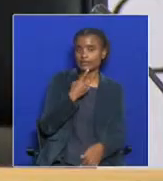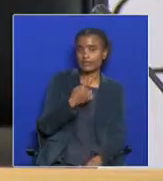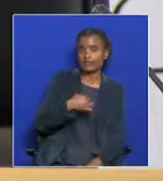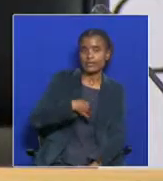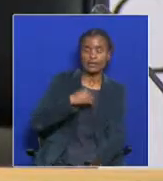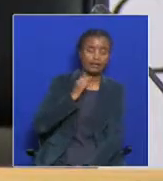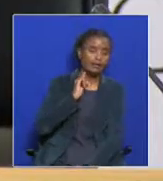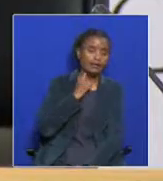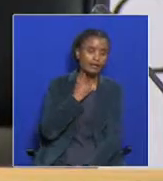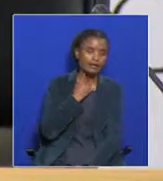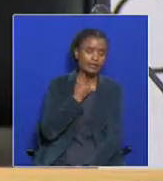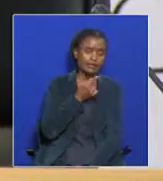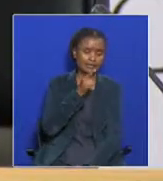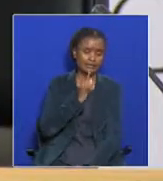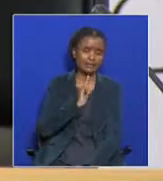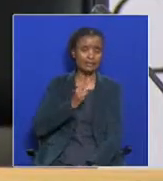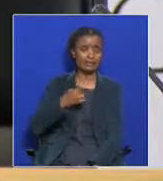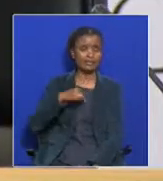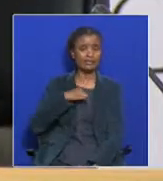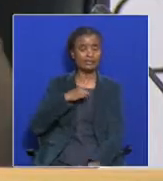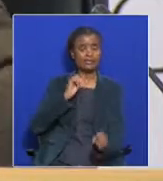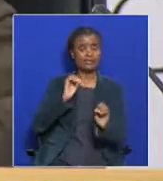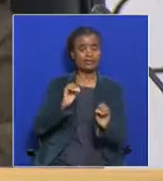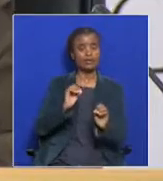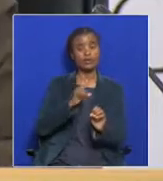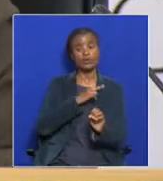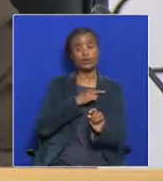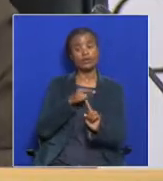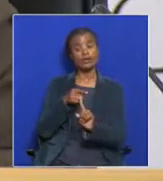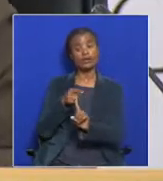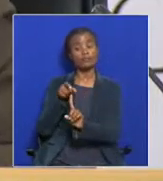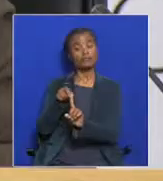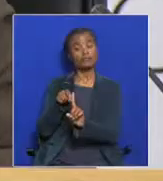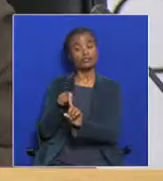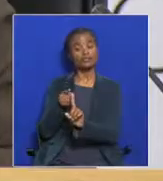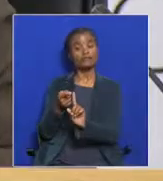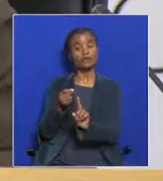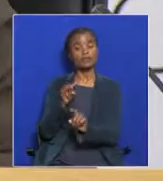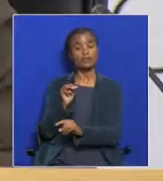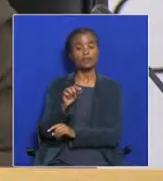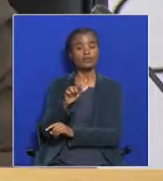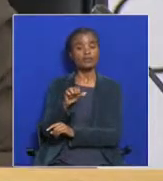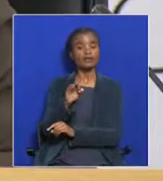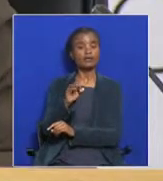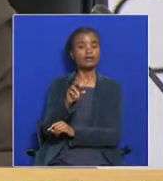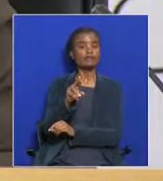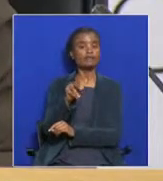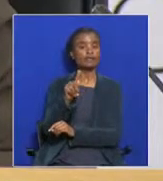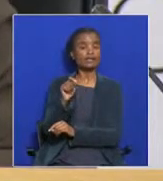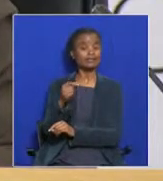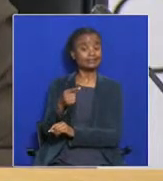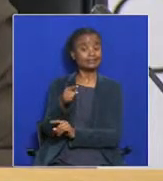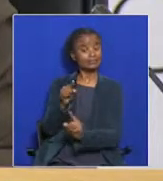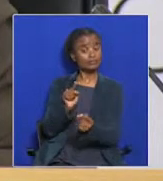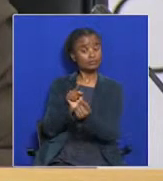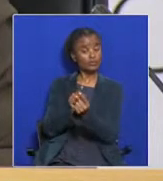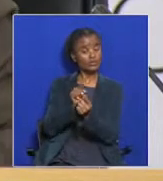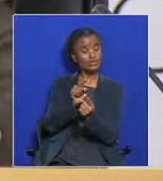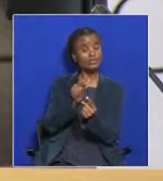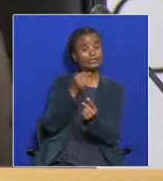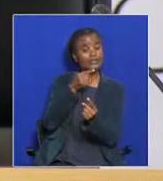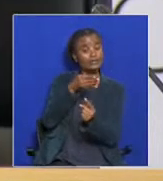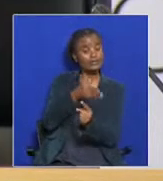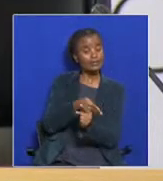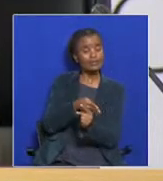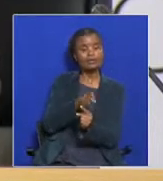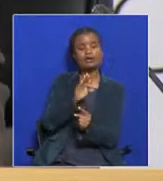couldn't someone approach the guy from Mega Freight himself, who I claim was there? And let's hear what he has to say about this. Nobody's canvassed him on